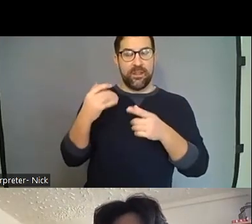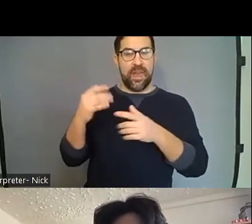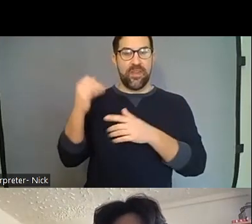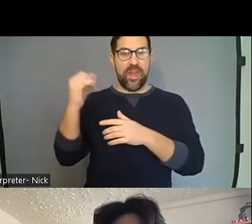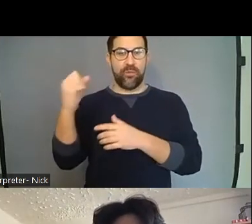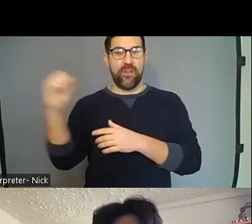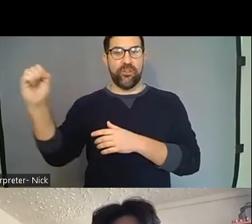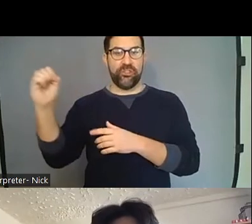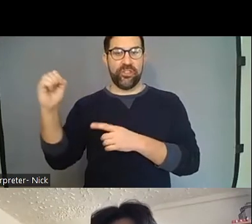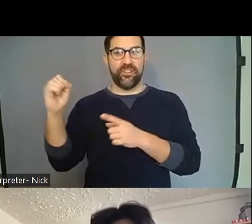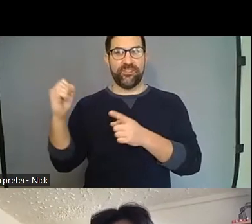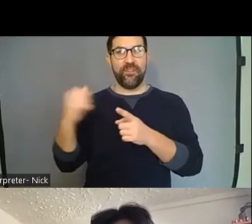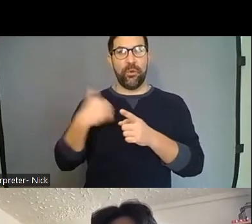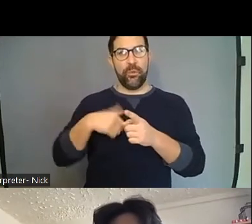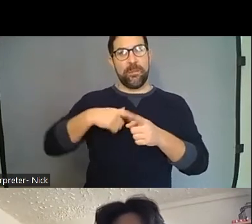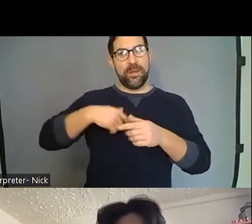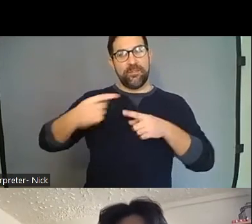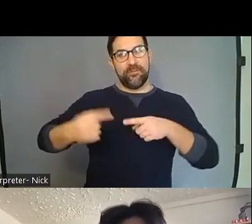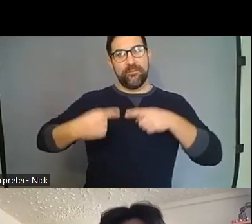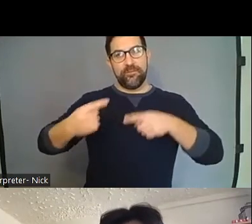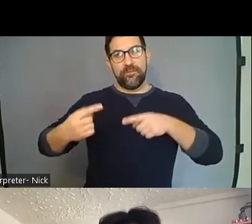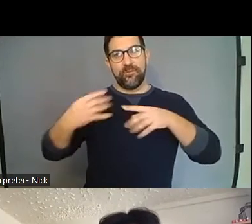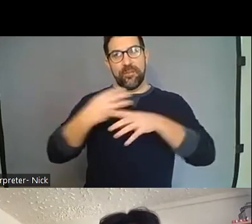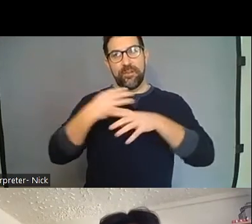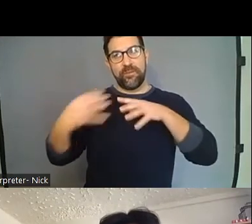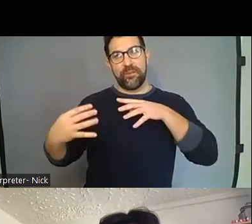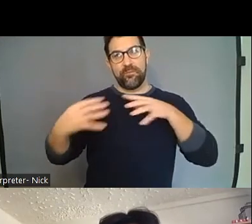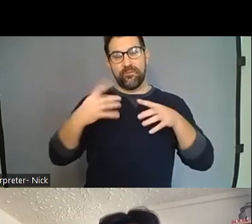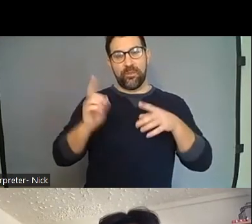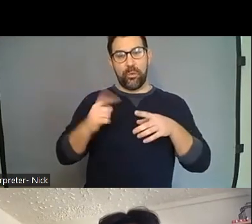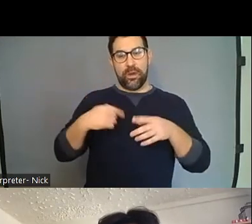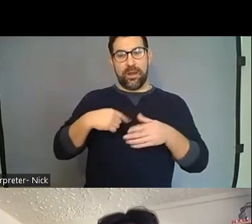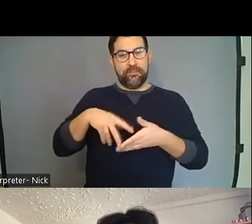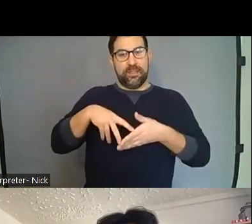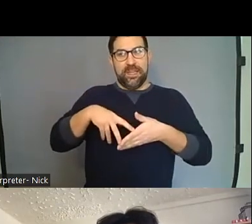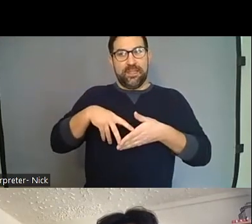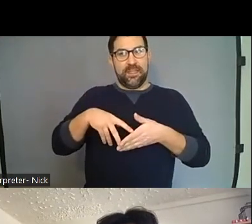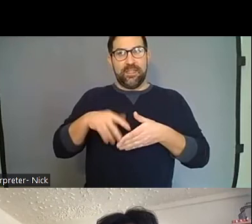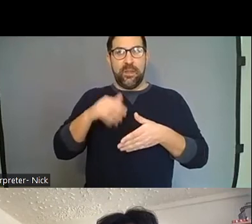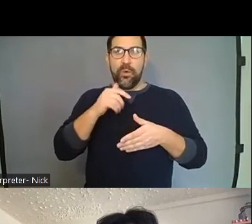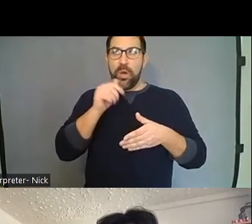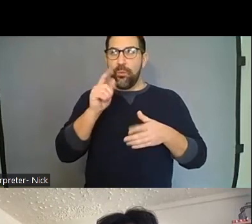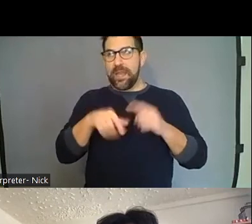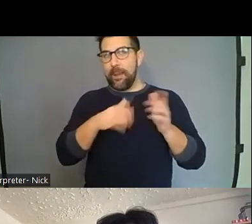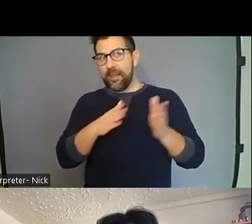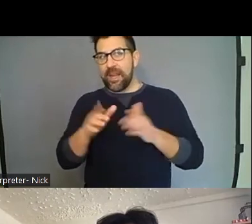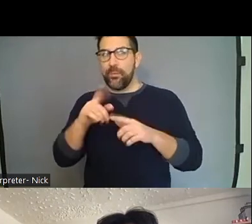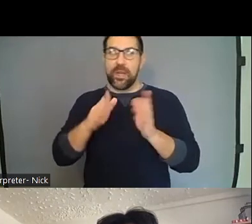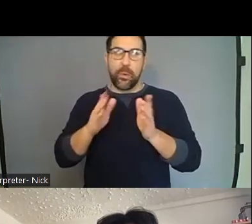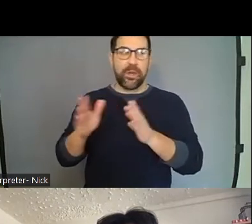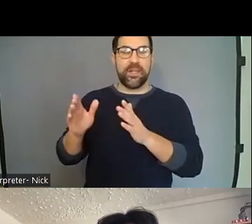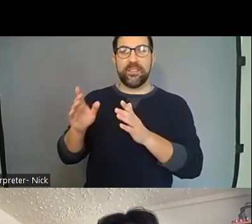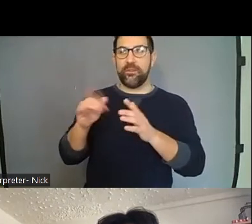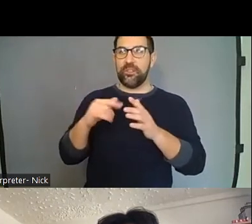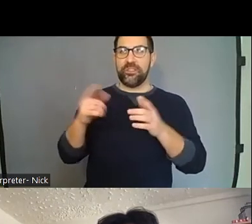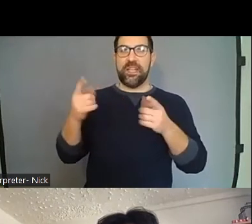And Elon, and I really wanted to learn from you how you think about organizing with your peers.